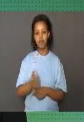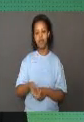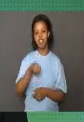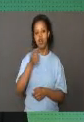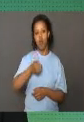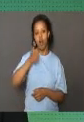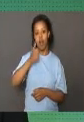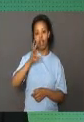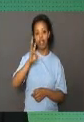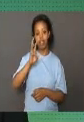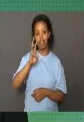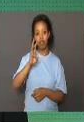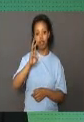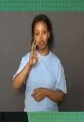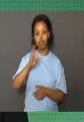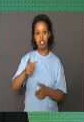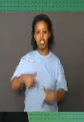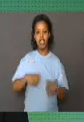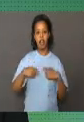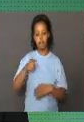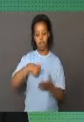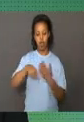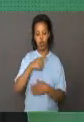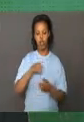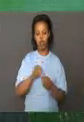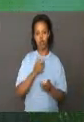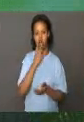reproductive cycle of the HIV virus.